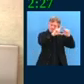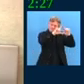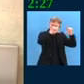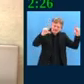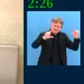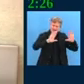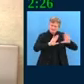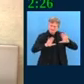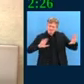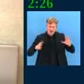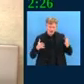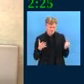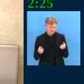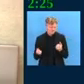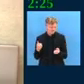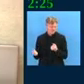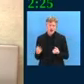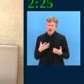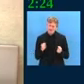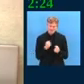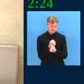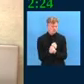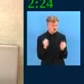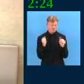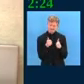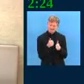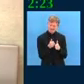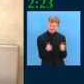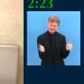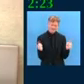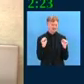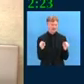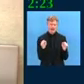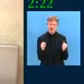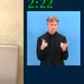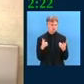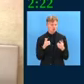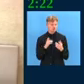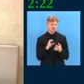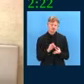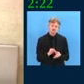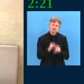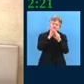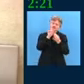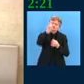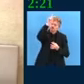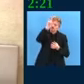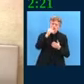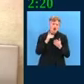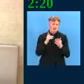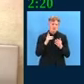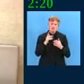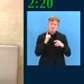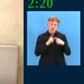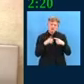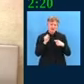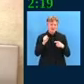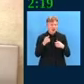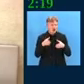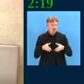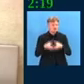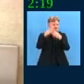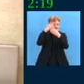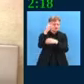there is utmost freedom for all sects to freely practice their faith and freely build their religious sites. The country celebrates